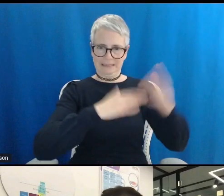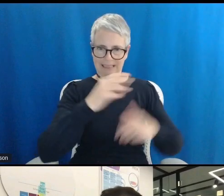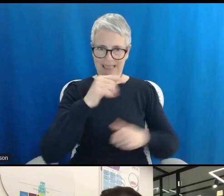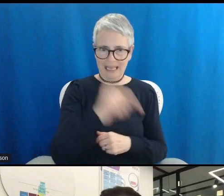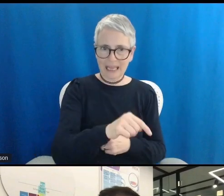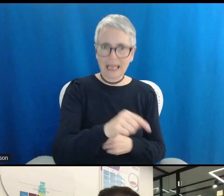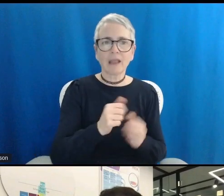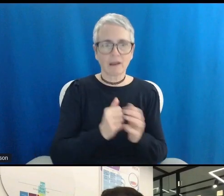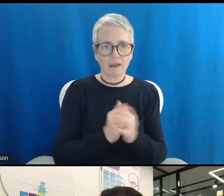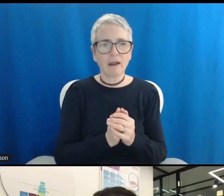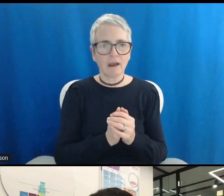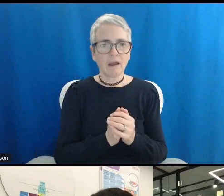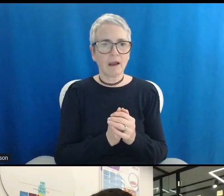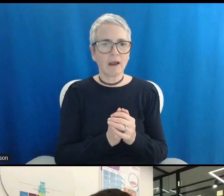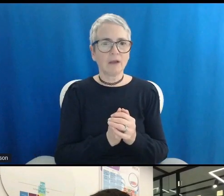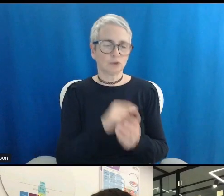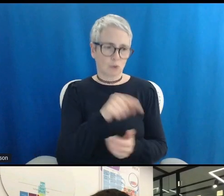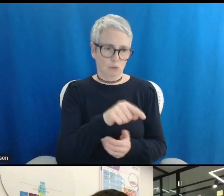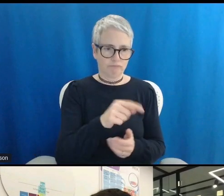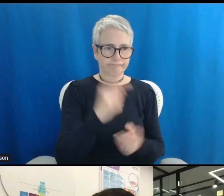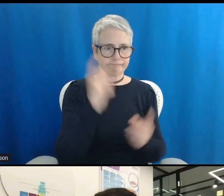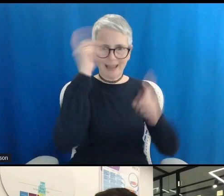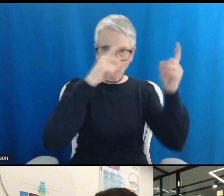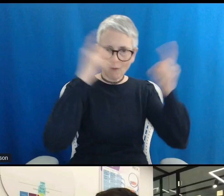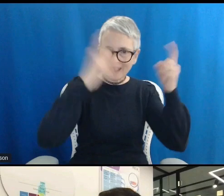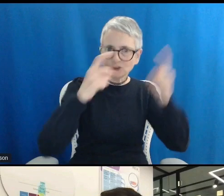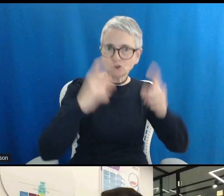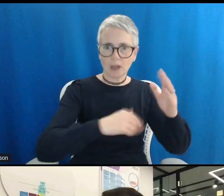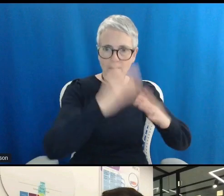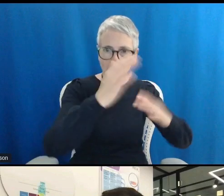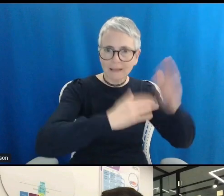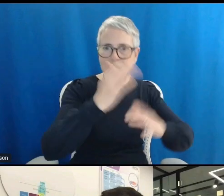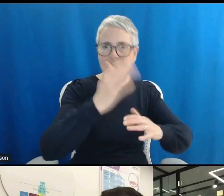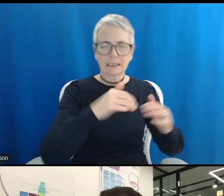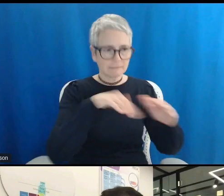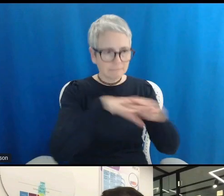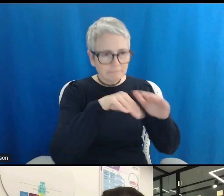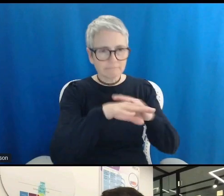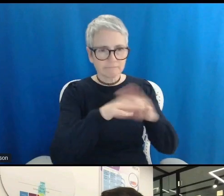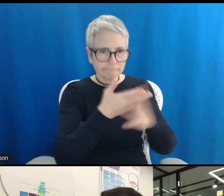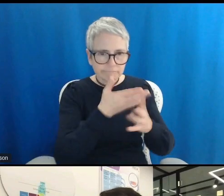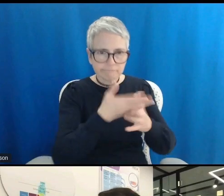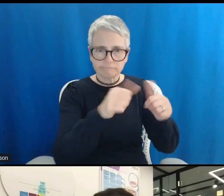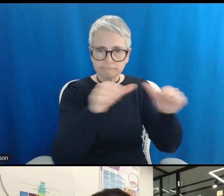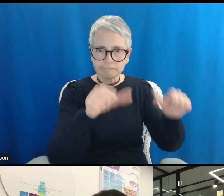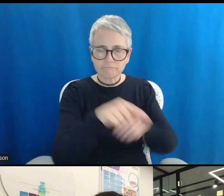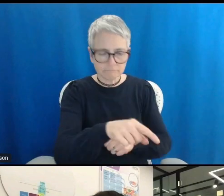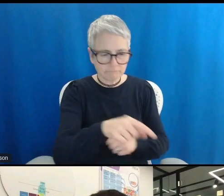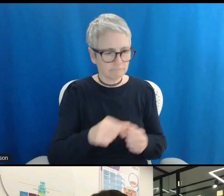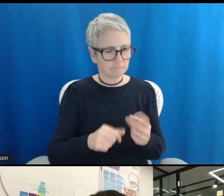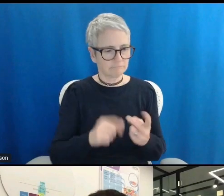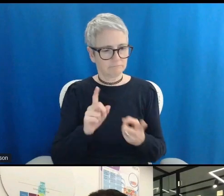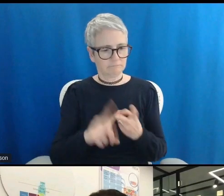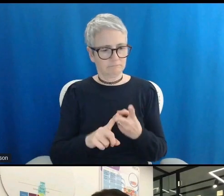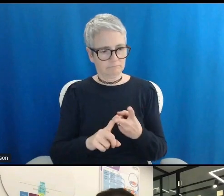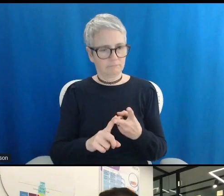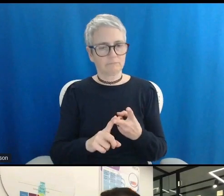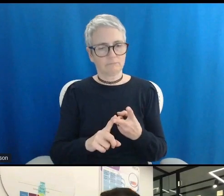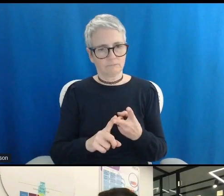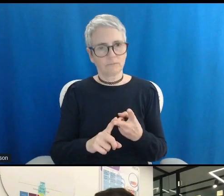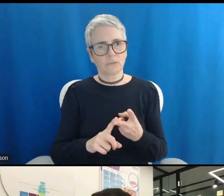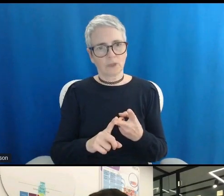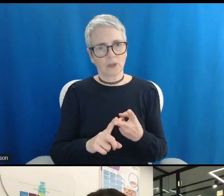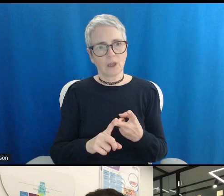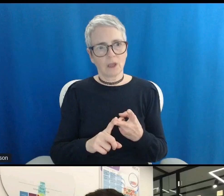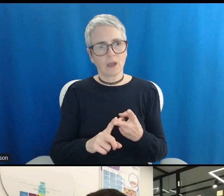mainly focused on innovation and sustainability. And sustainability as part of it is, of course, accessibility and inclusion. Been working through training